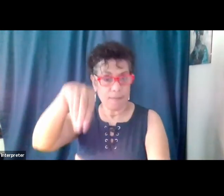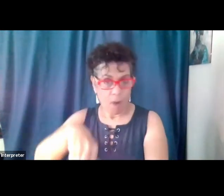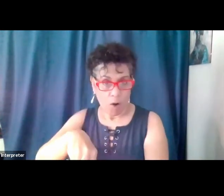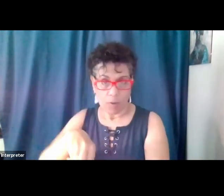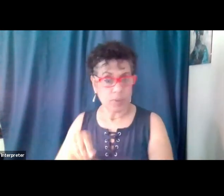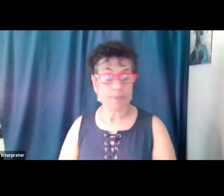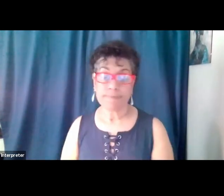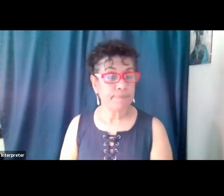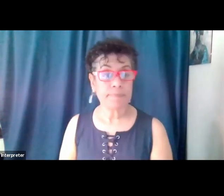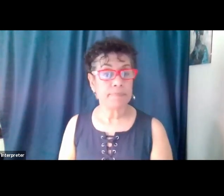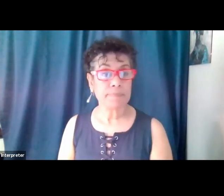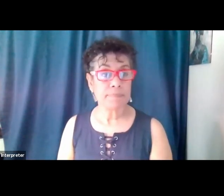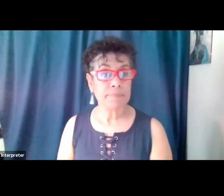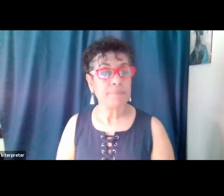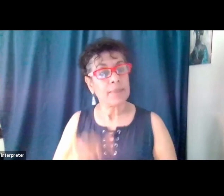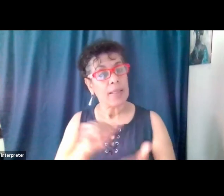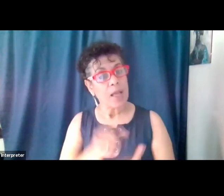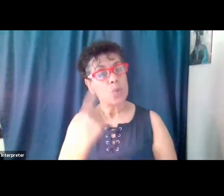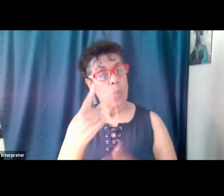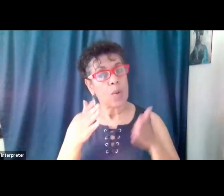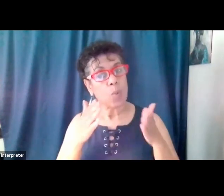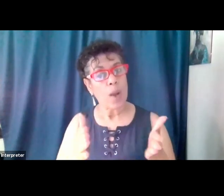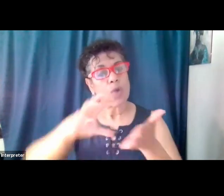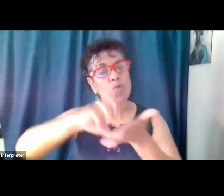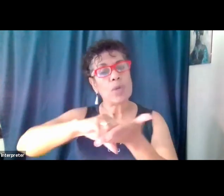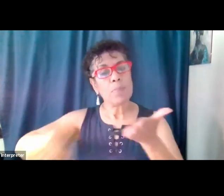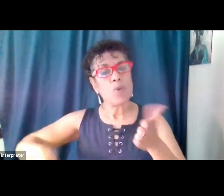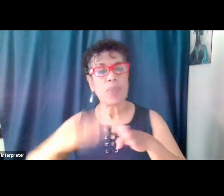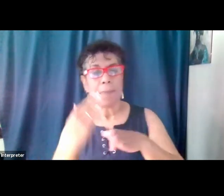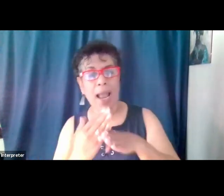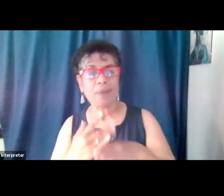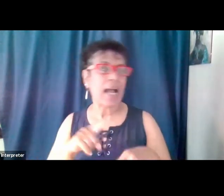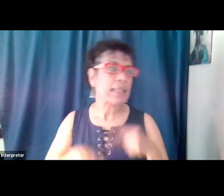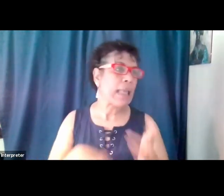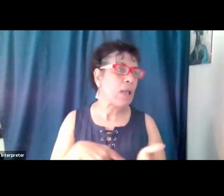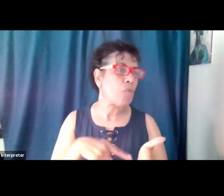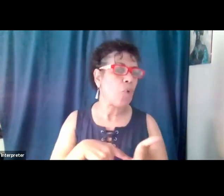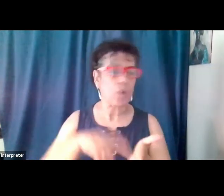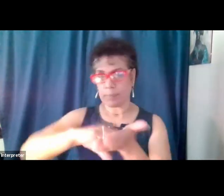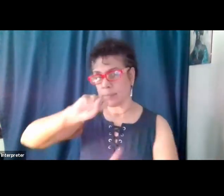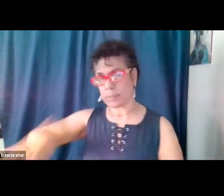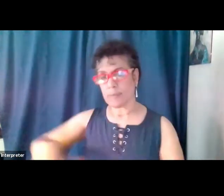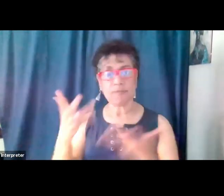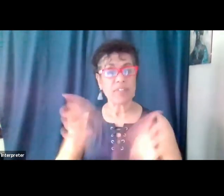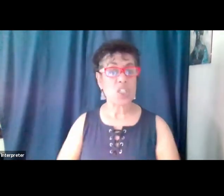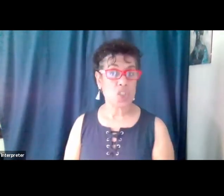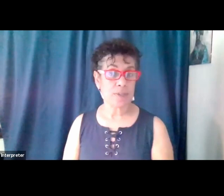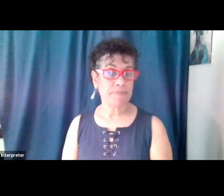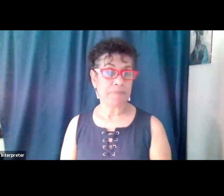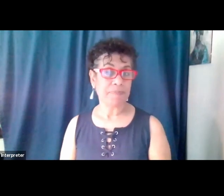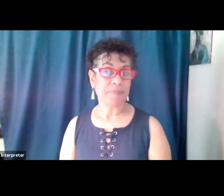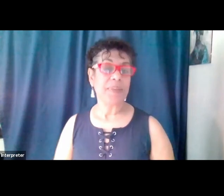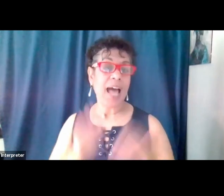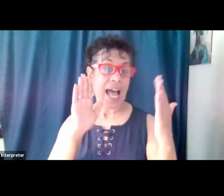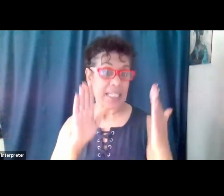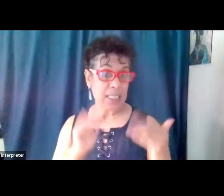ensembles. That's one of the ways that we remove the barriers to inclusion. So I expect my